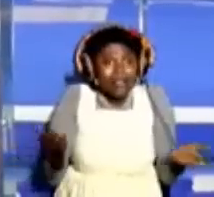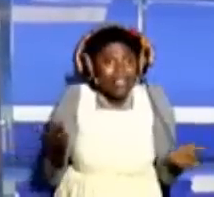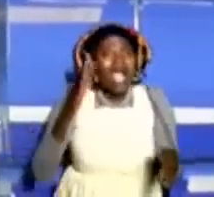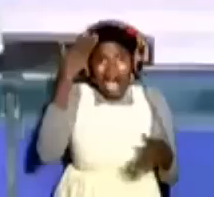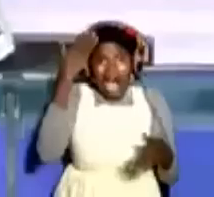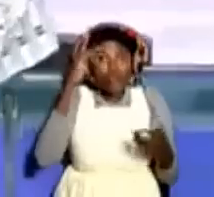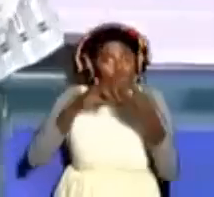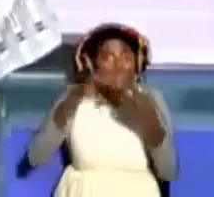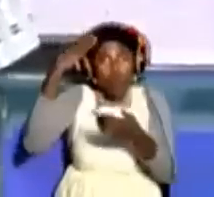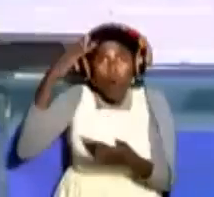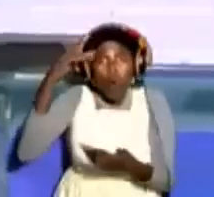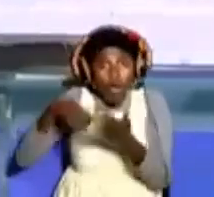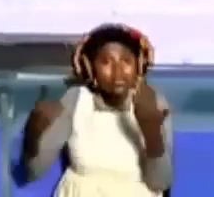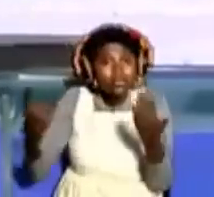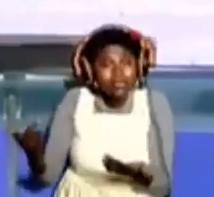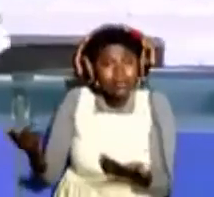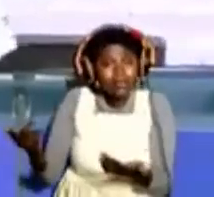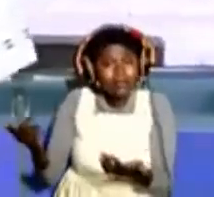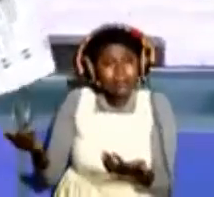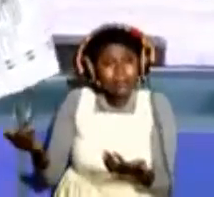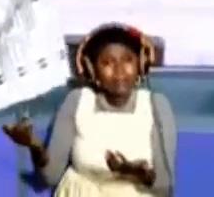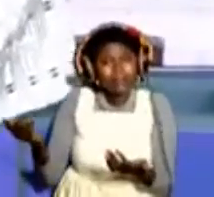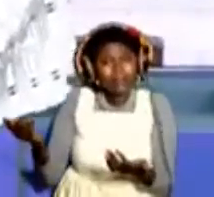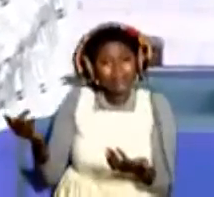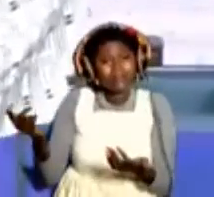And to what?